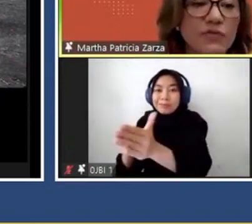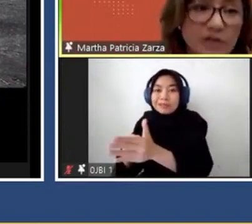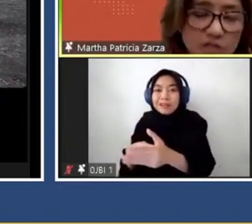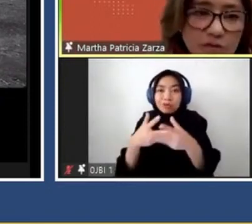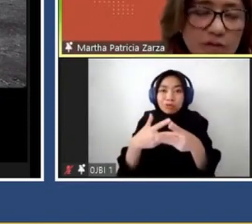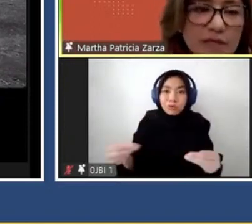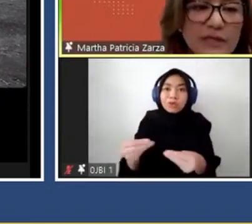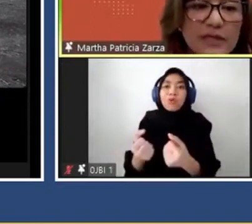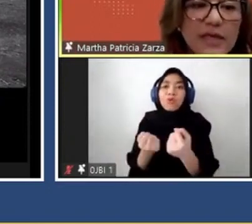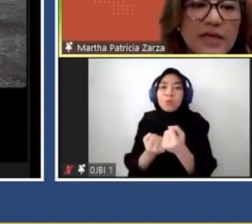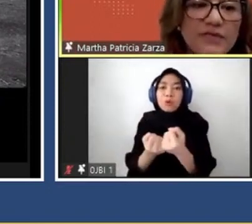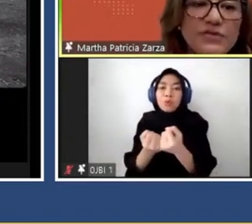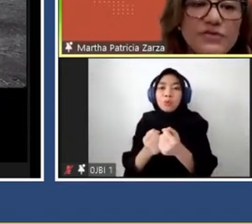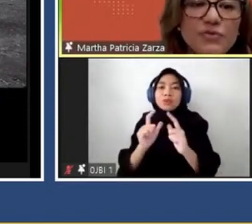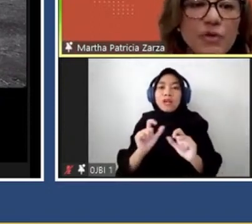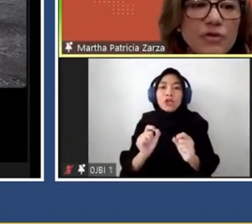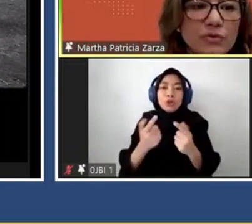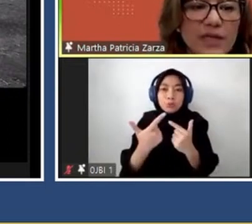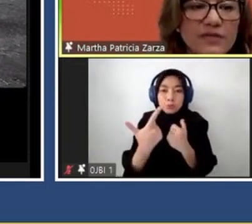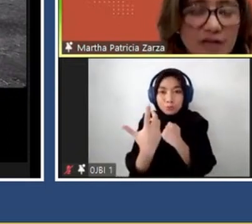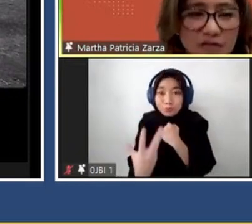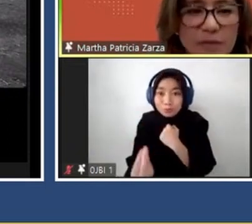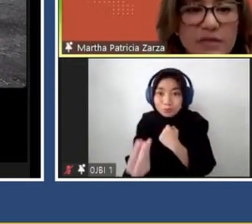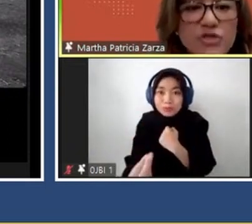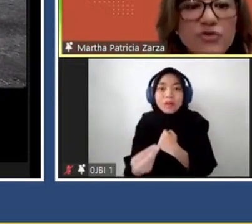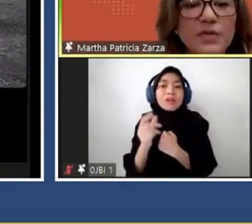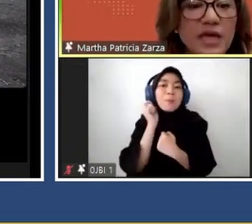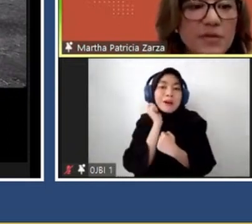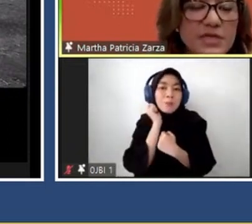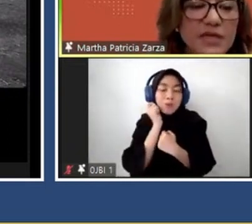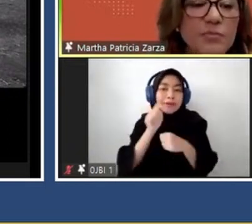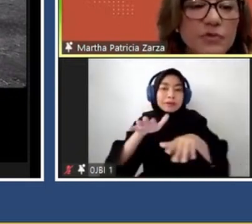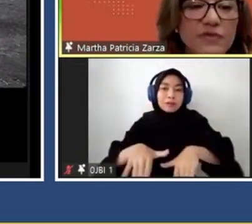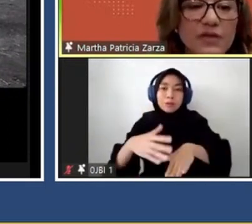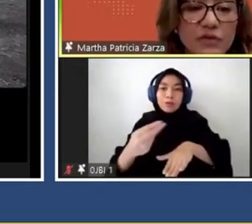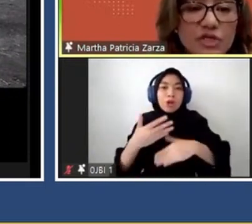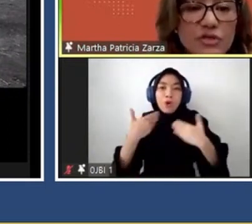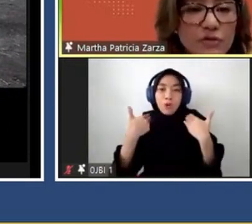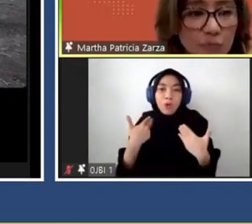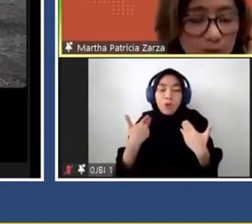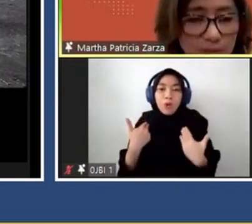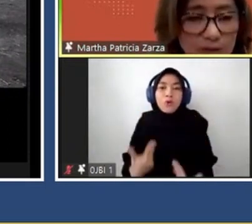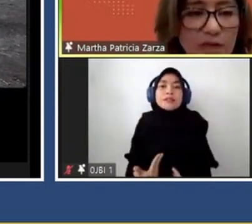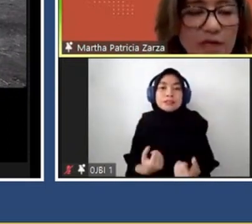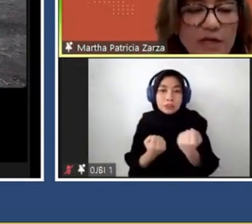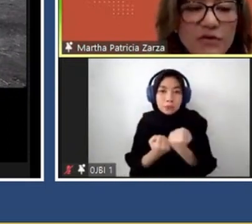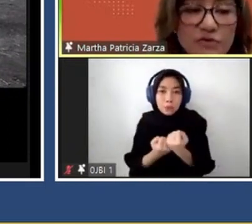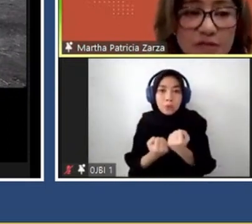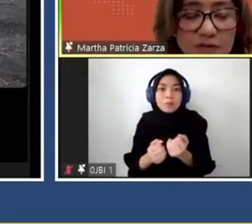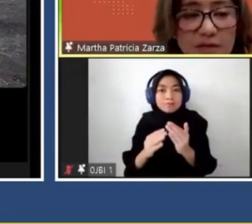in the conviction that efforts to support rural development should be aimed at improving the conditions of women,